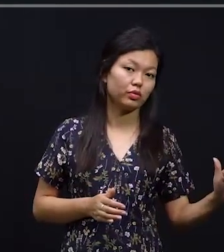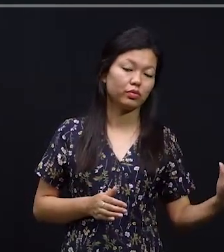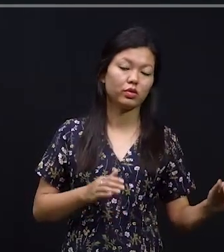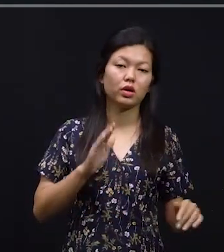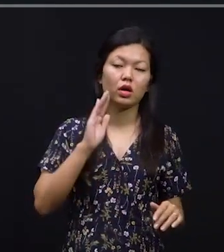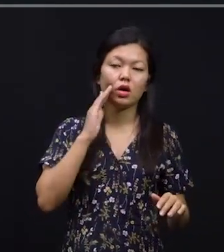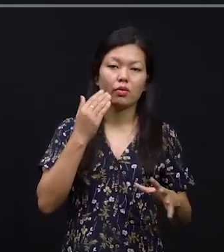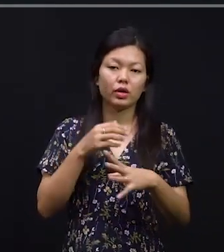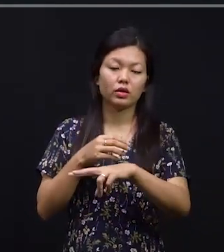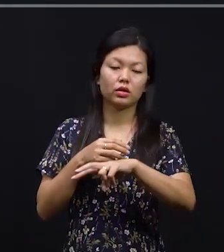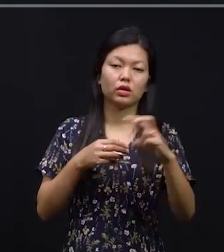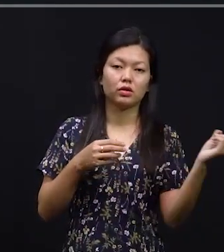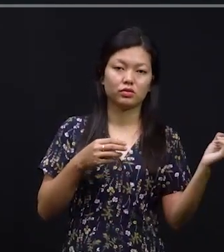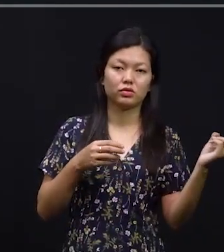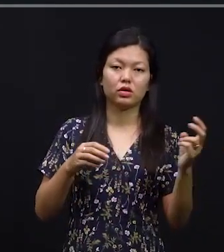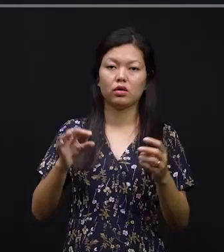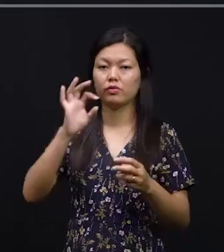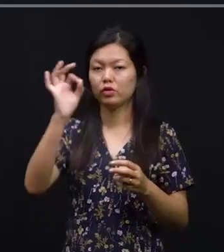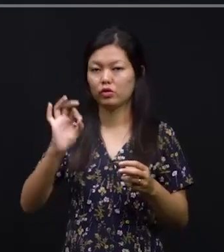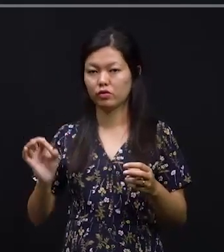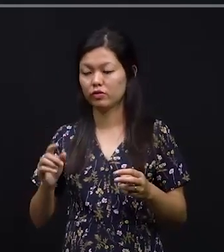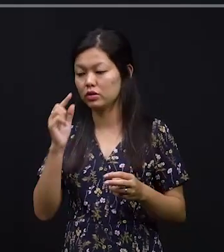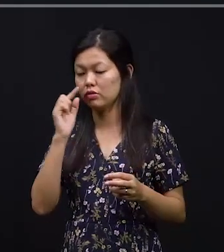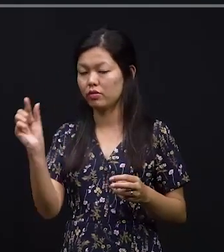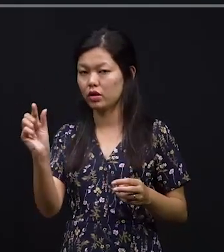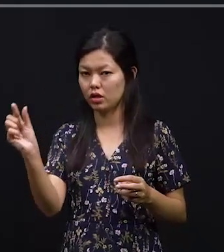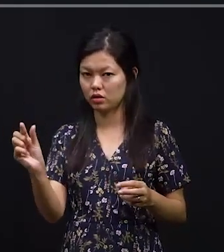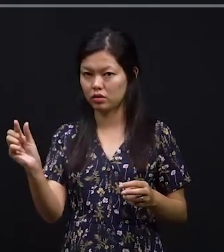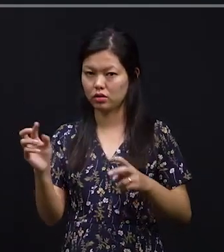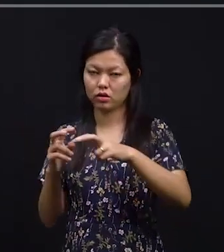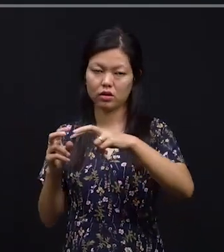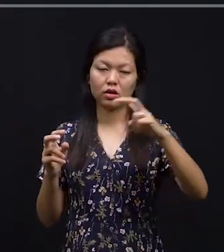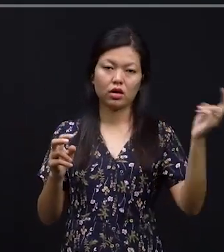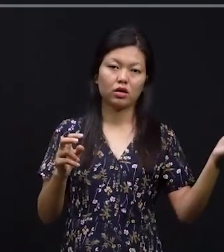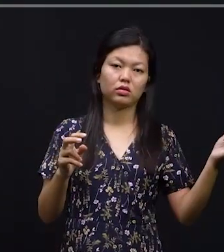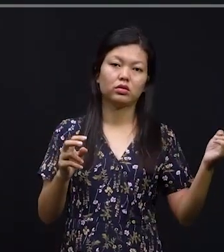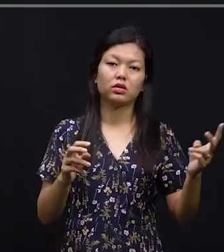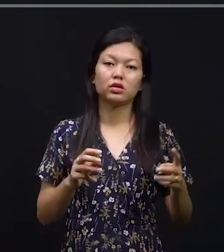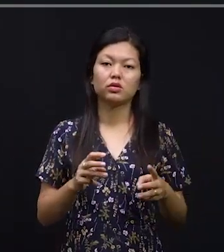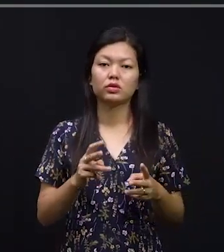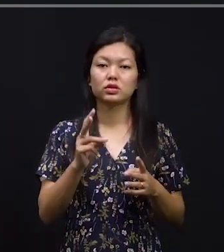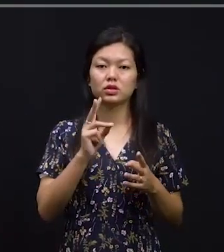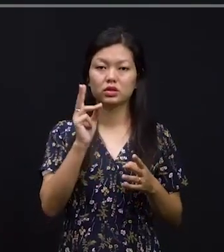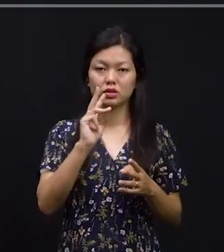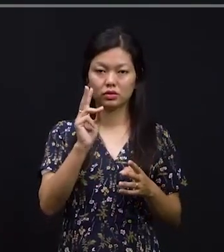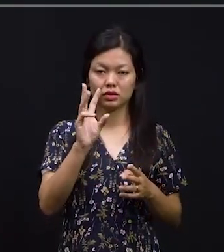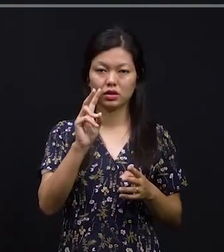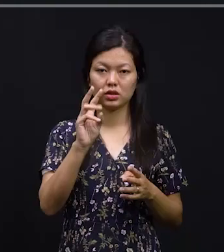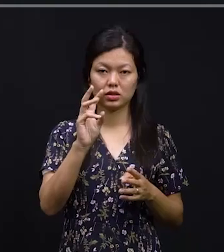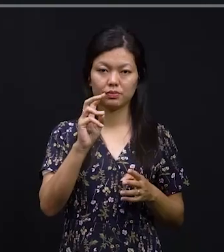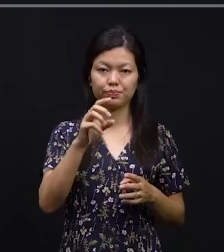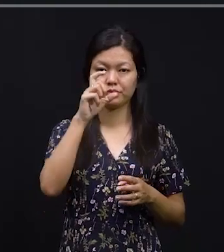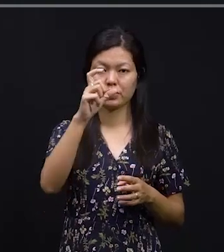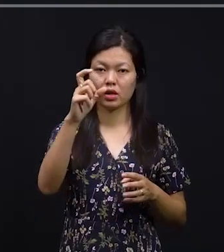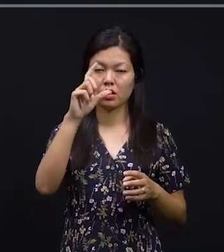You know who is a clerk, right? A man who does the paperwork in an office. So Mr. Scrooge and his clerk were